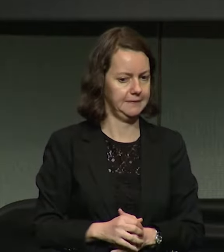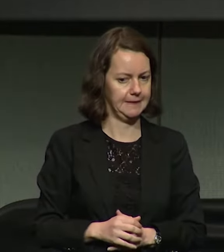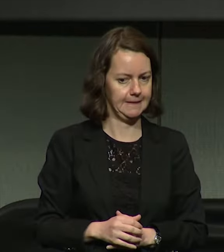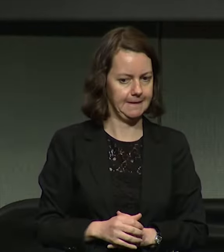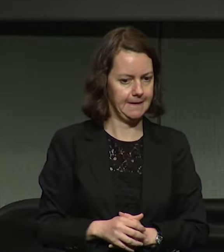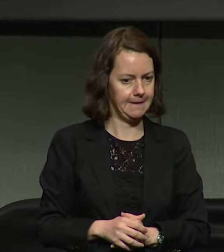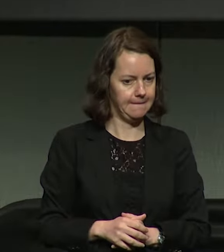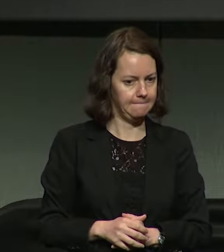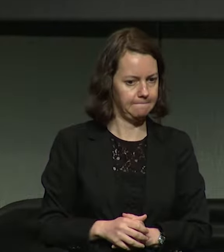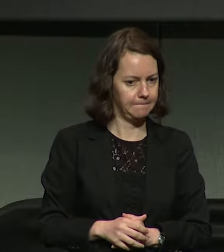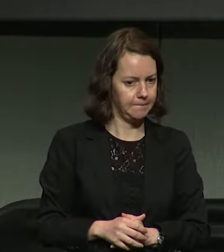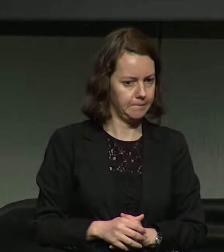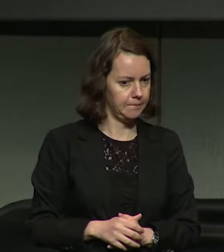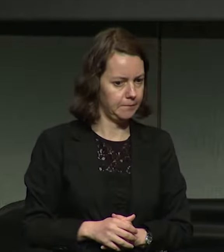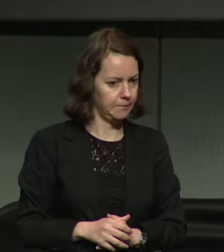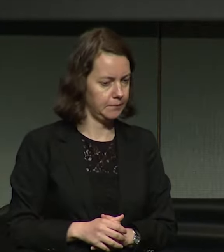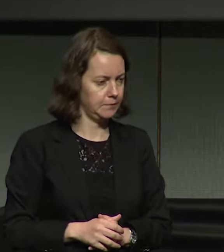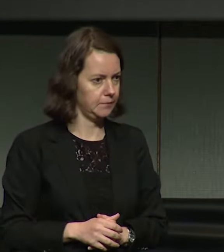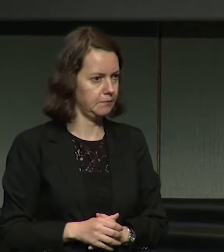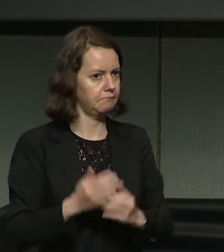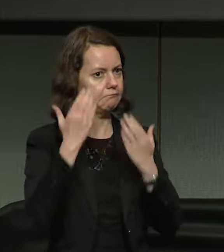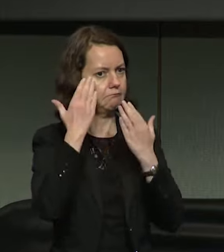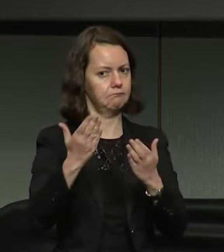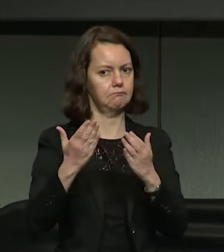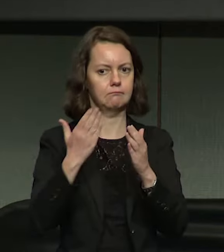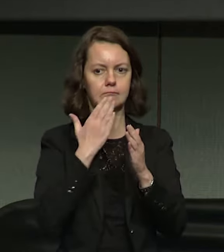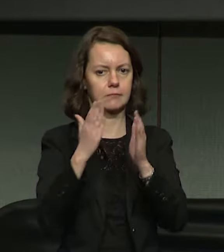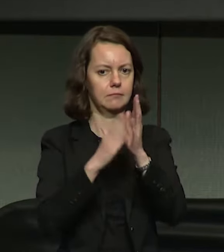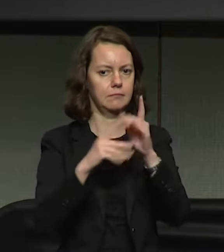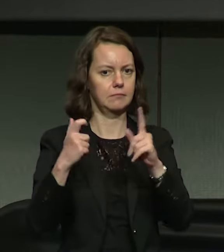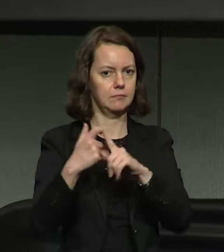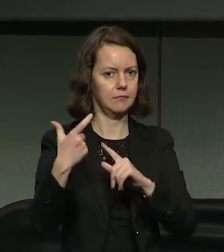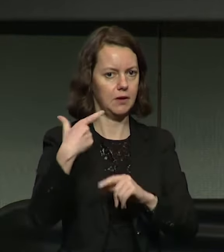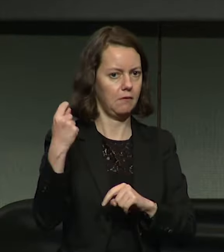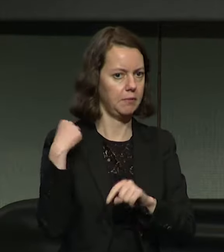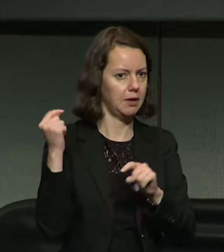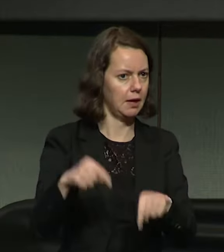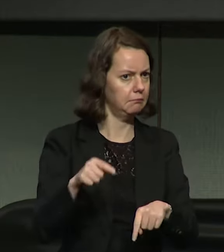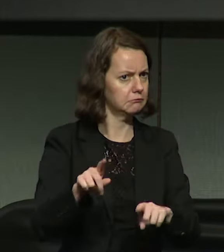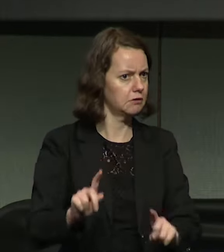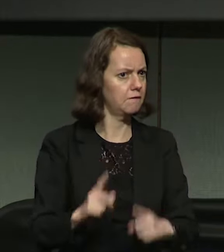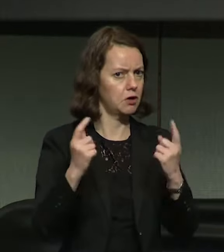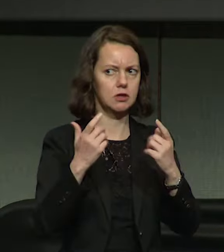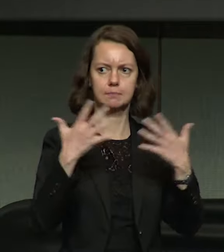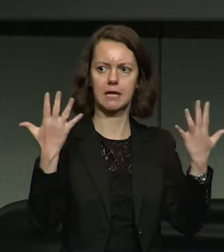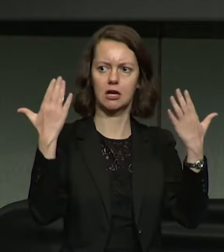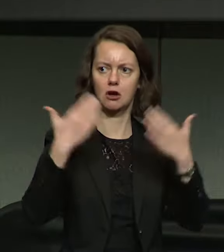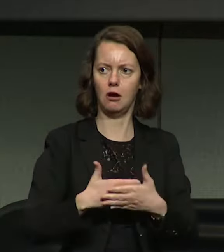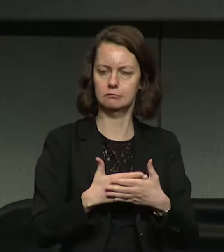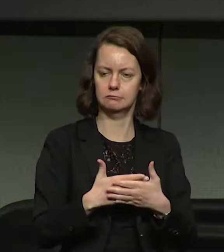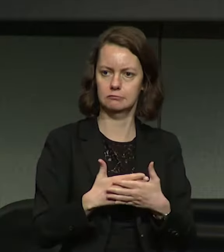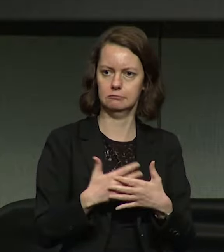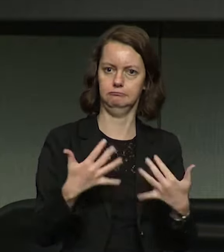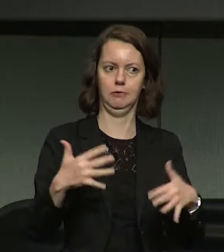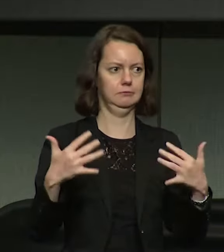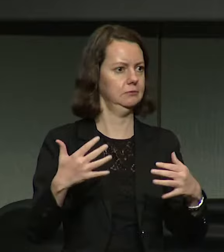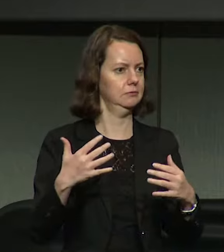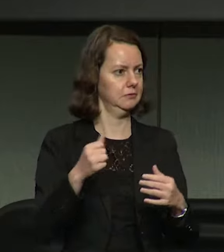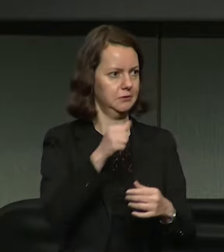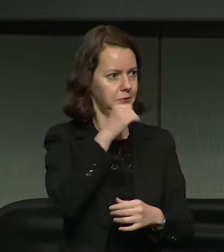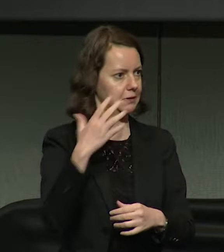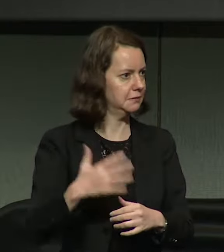Can I acknowledge you tonight, Connie, and thank you for having me here. As I understand, this is your first big night tonight, and what a night it is,